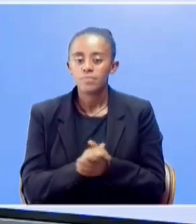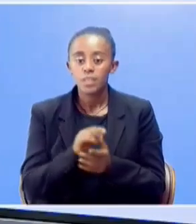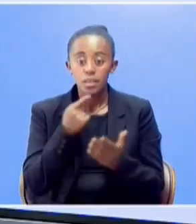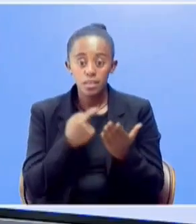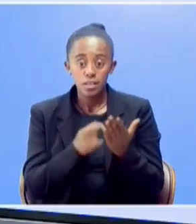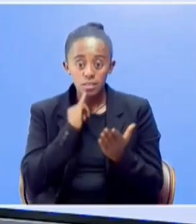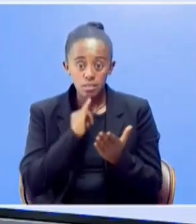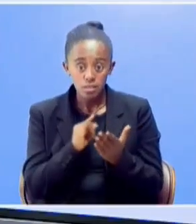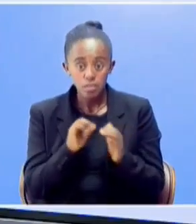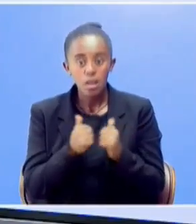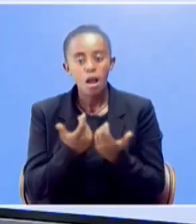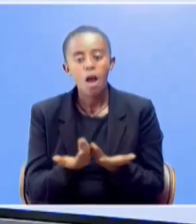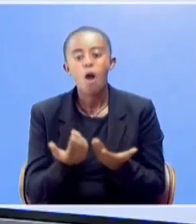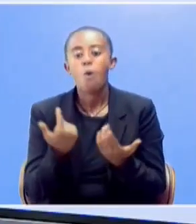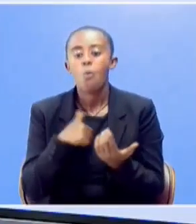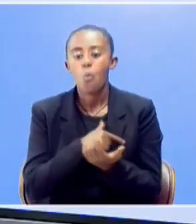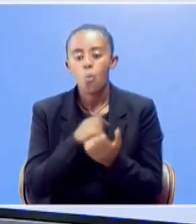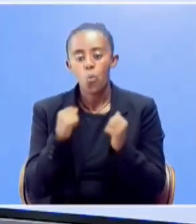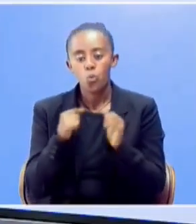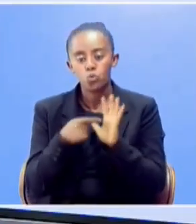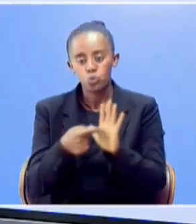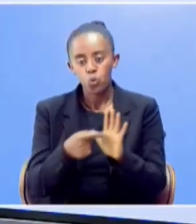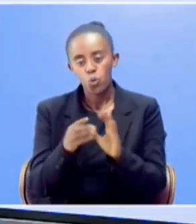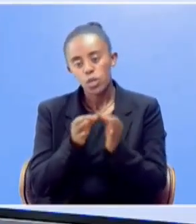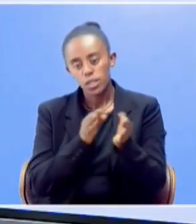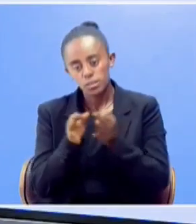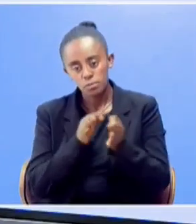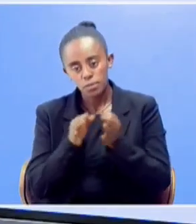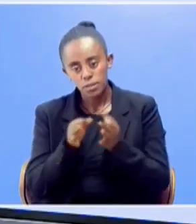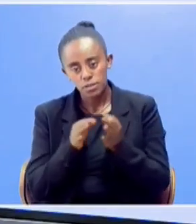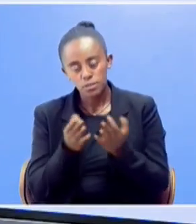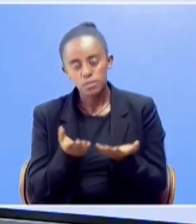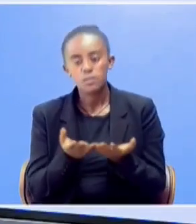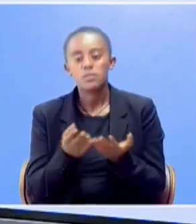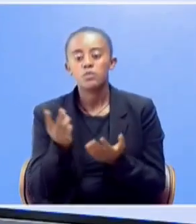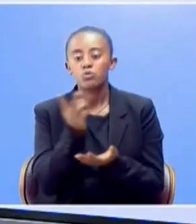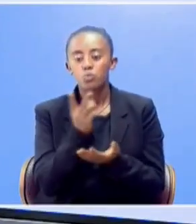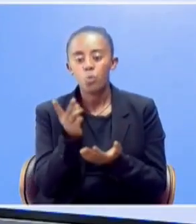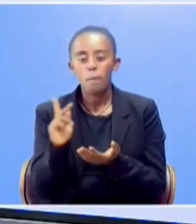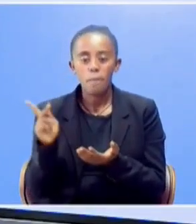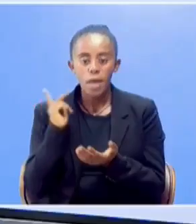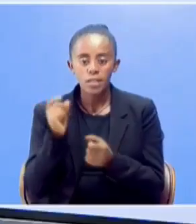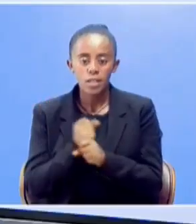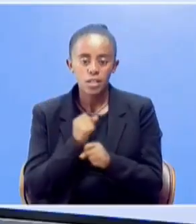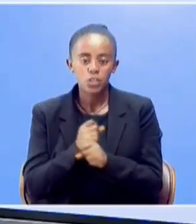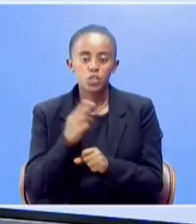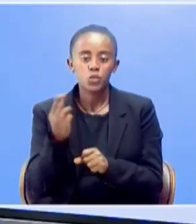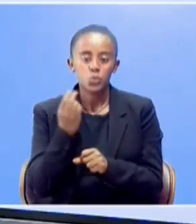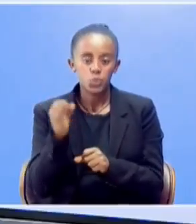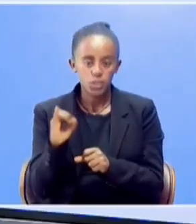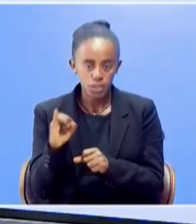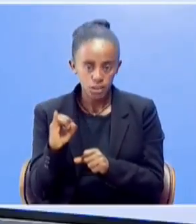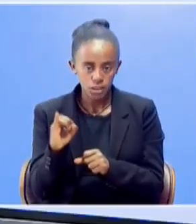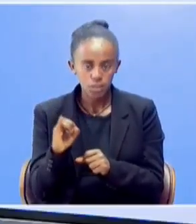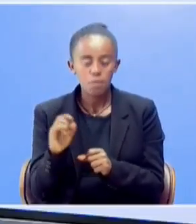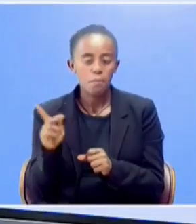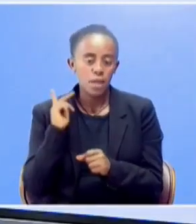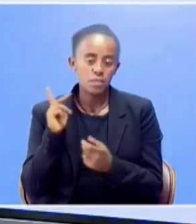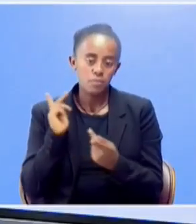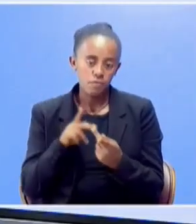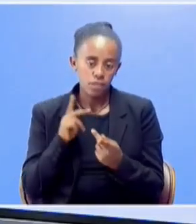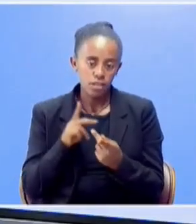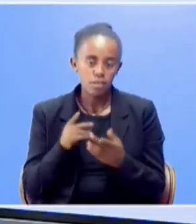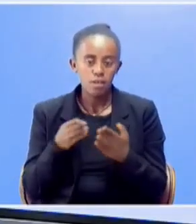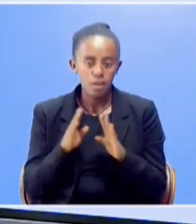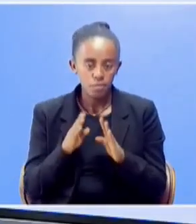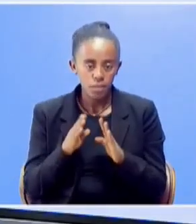is how we can show and express two past actions using the past perfect. Let